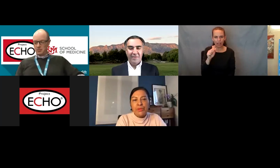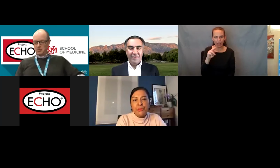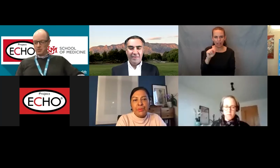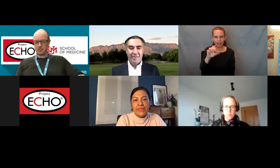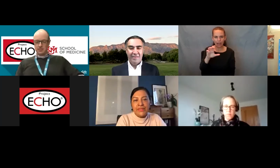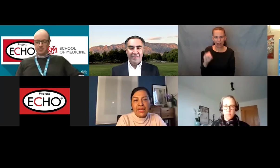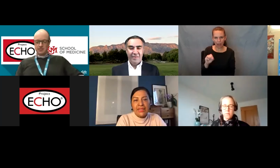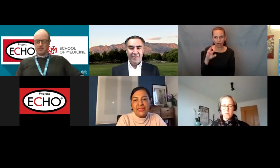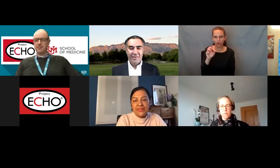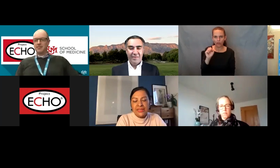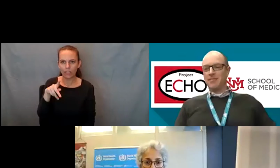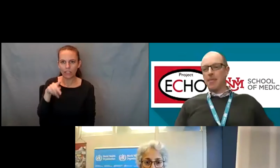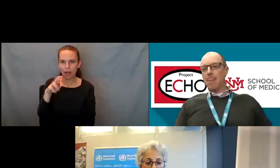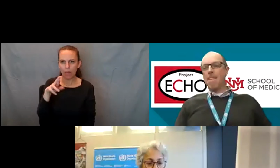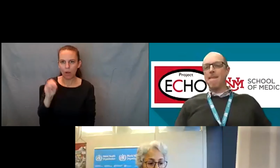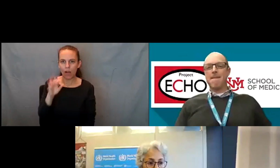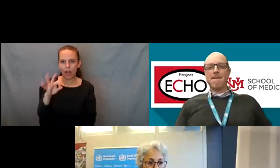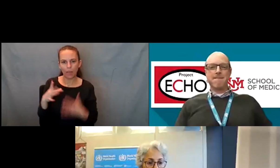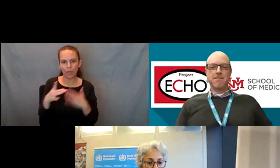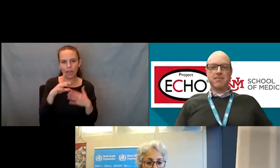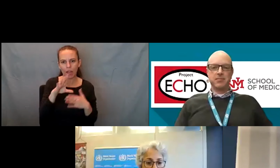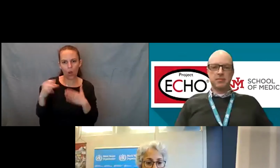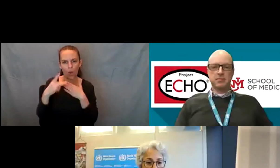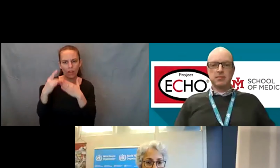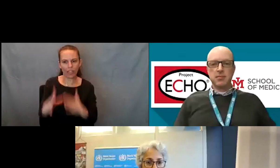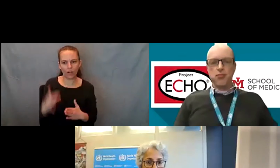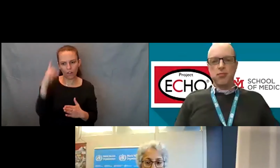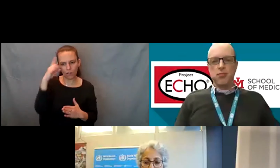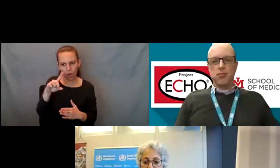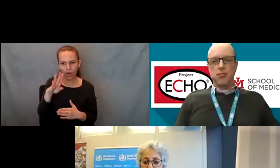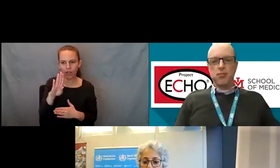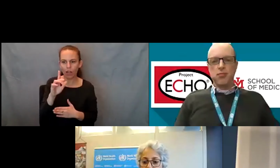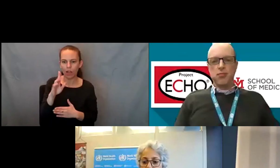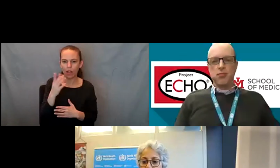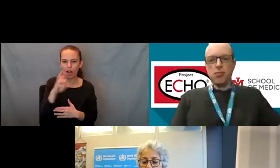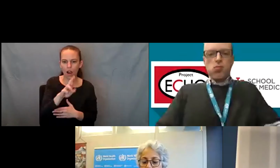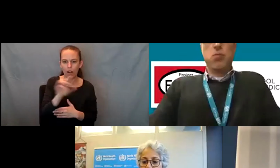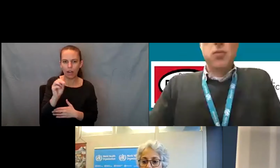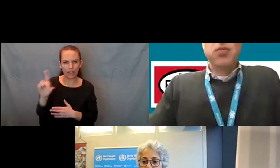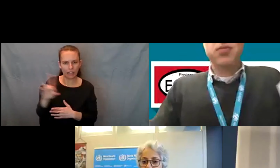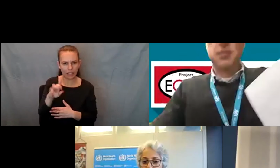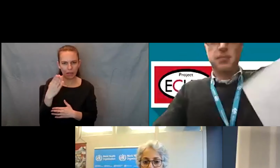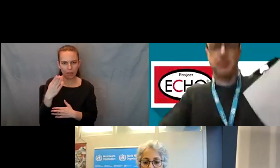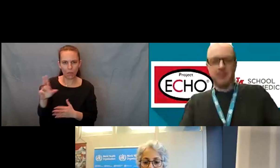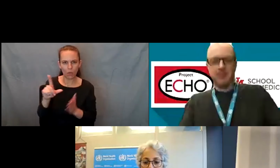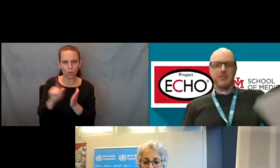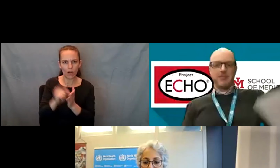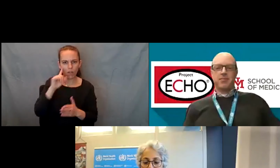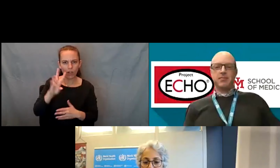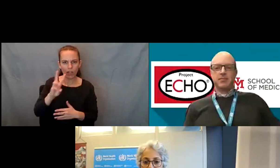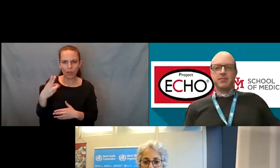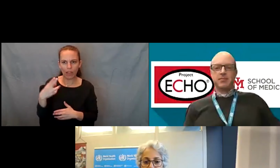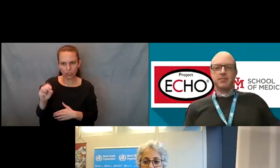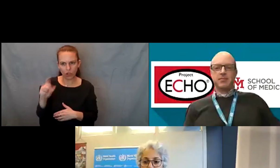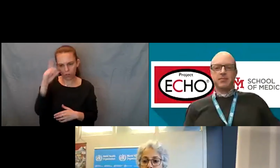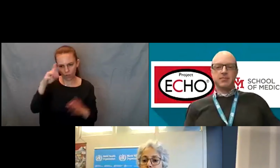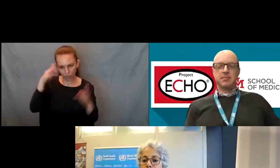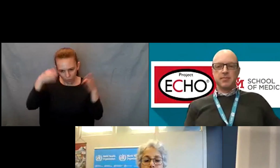Development Blueprint, an initiative to conduct and prepare for research during epidemics and pandemics.